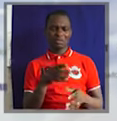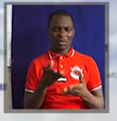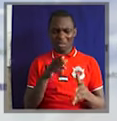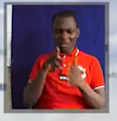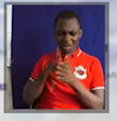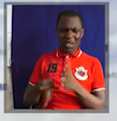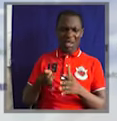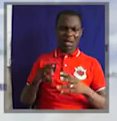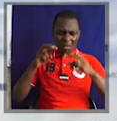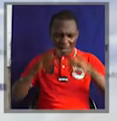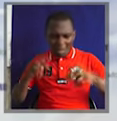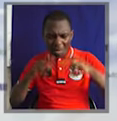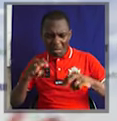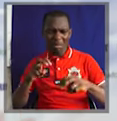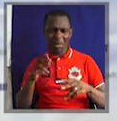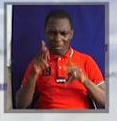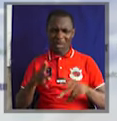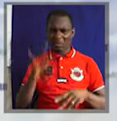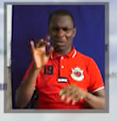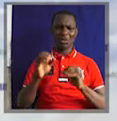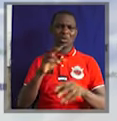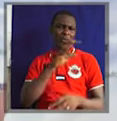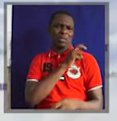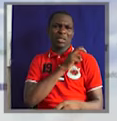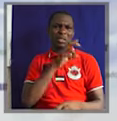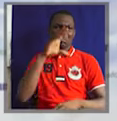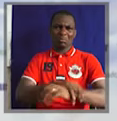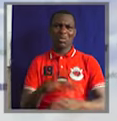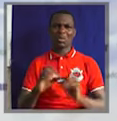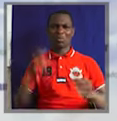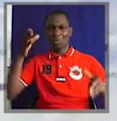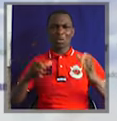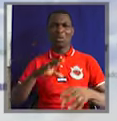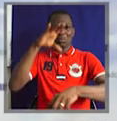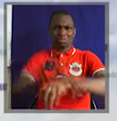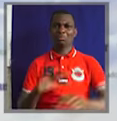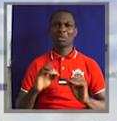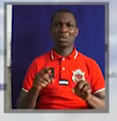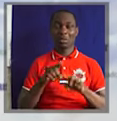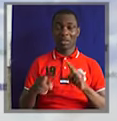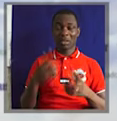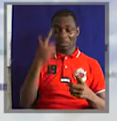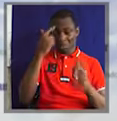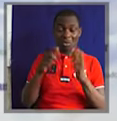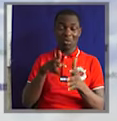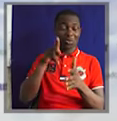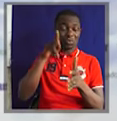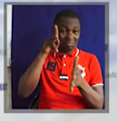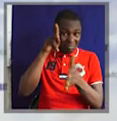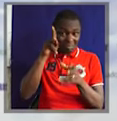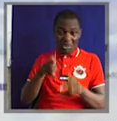yɛhwɛmu a yɛhu nipa korɔ da apɔsifoɔ ntumi ankyɛ no kɔɔto ntumi ankyɛ no nanso sɛ wɔhwie nipa mogya aguo